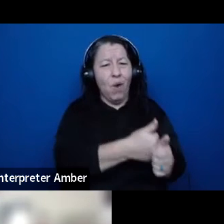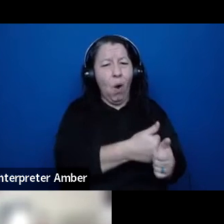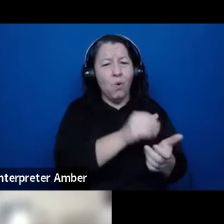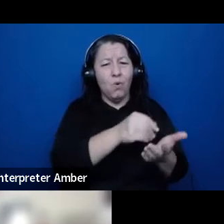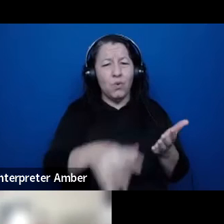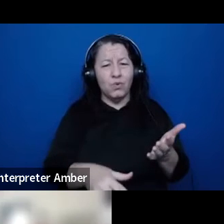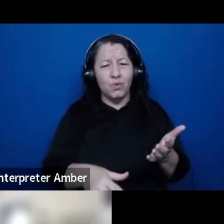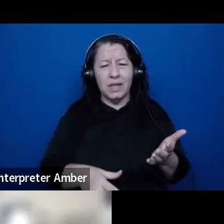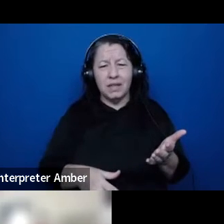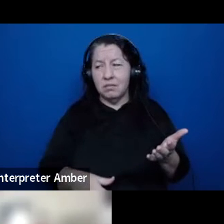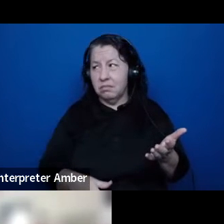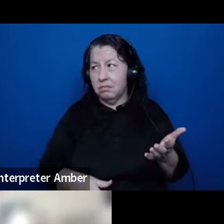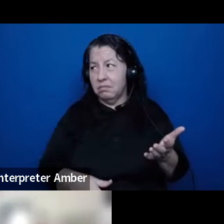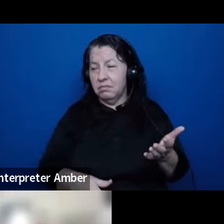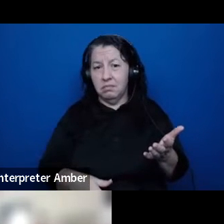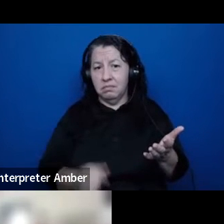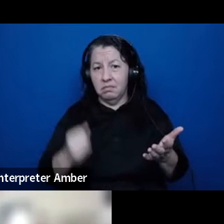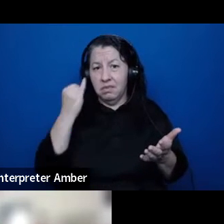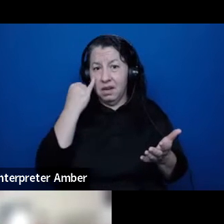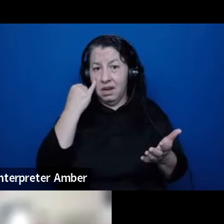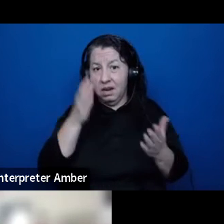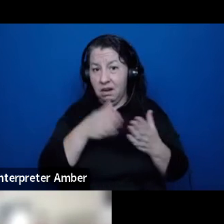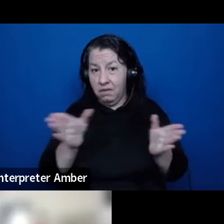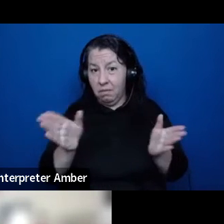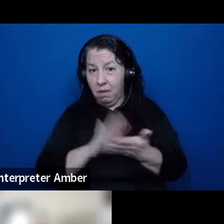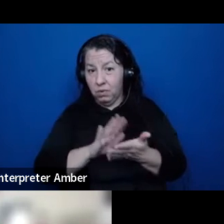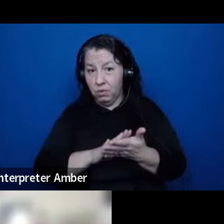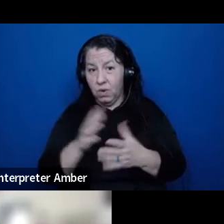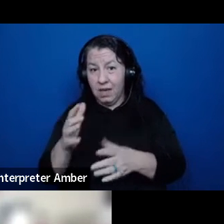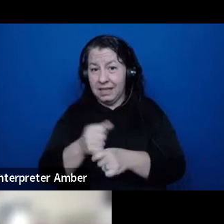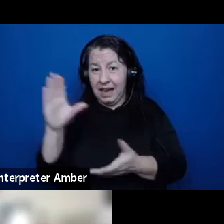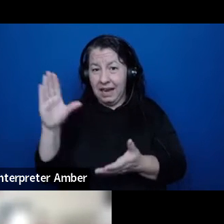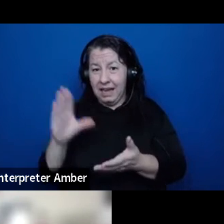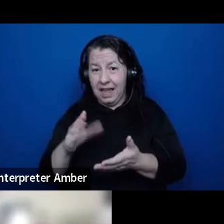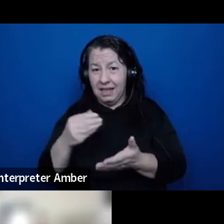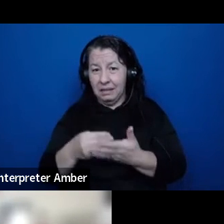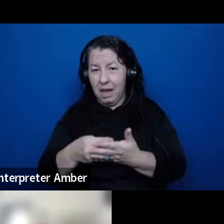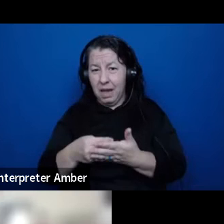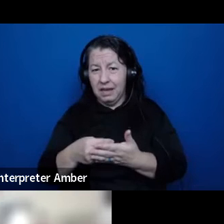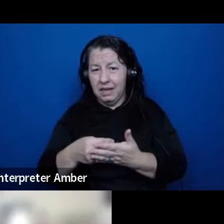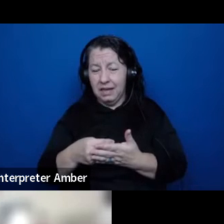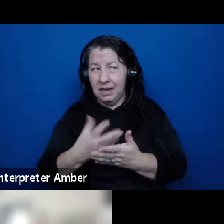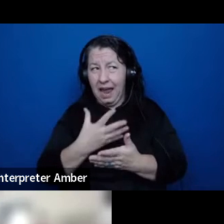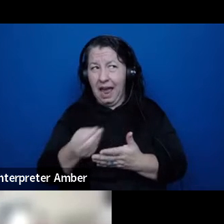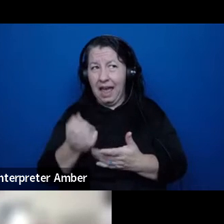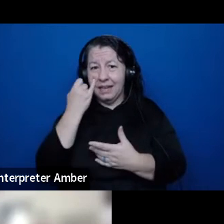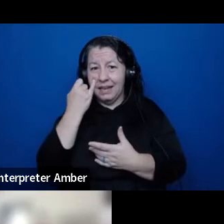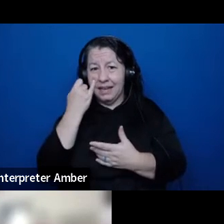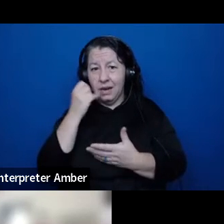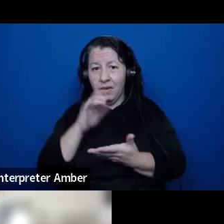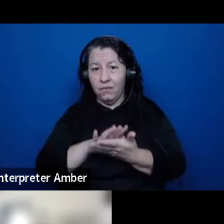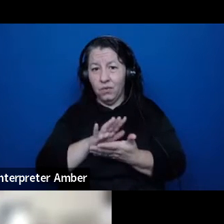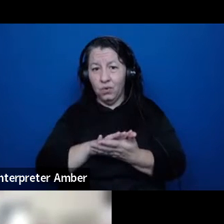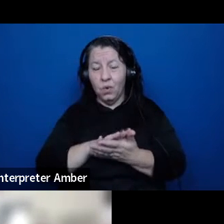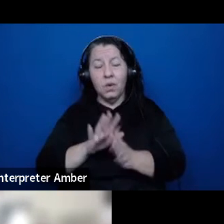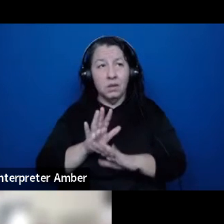student if the public school is getting less money, and if the school,